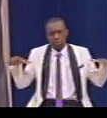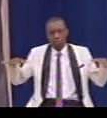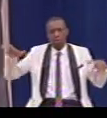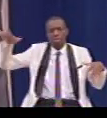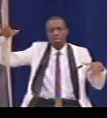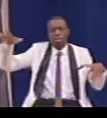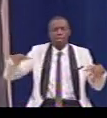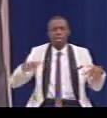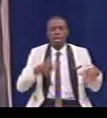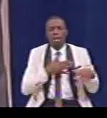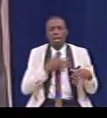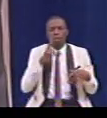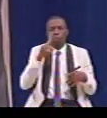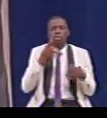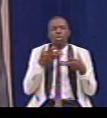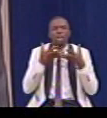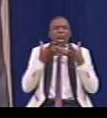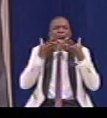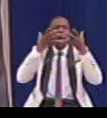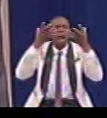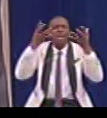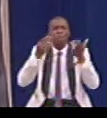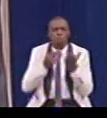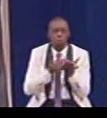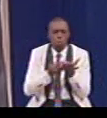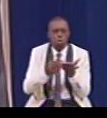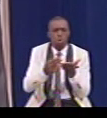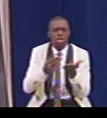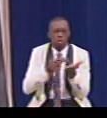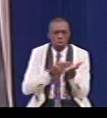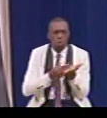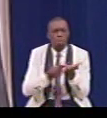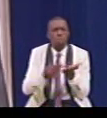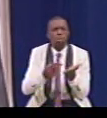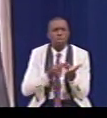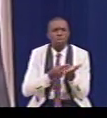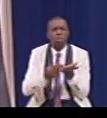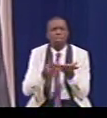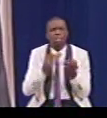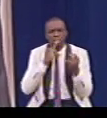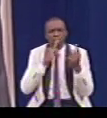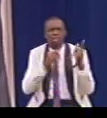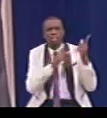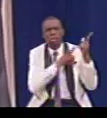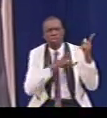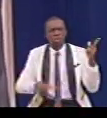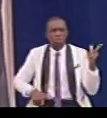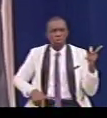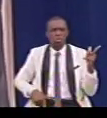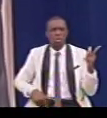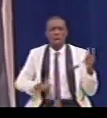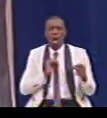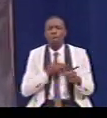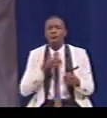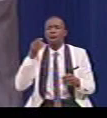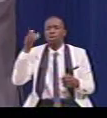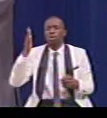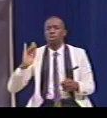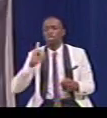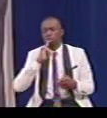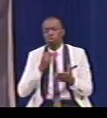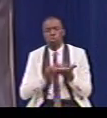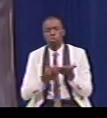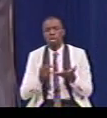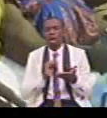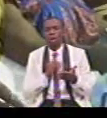God is Holy our God is pure our God is righteous it says holy holy holy is the Lord of Wars